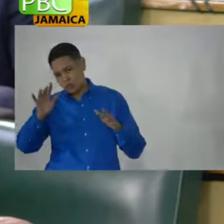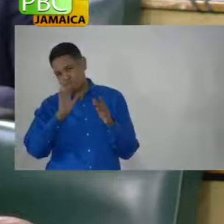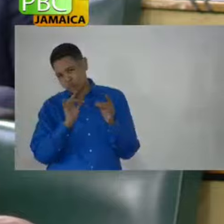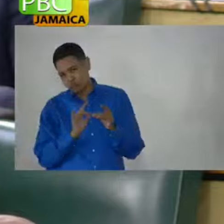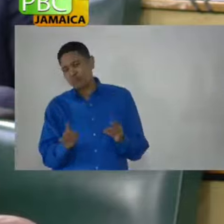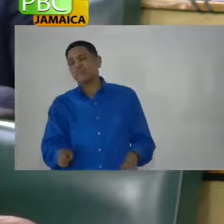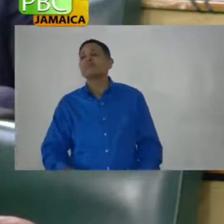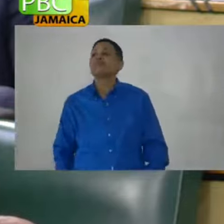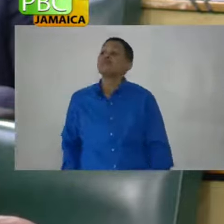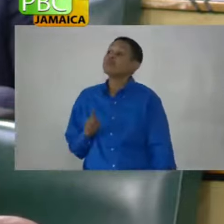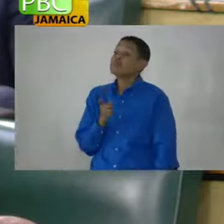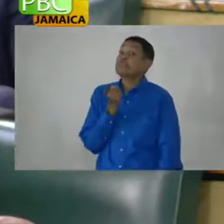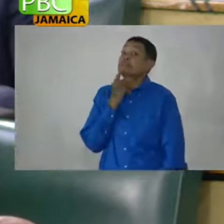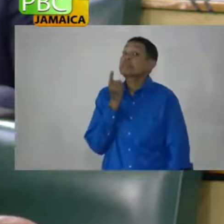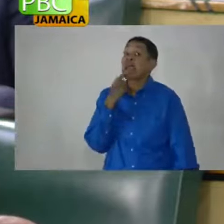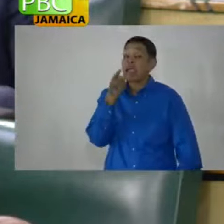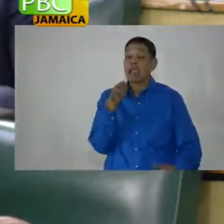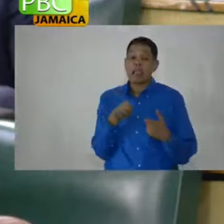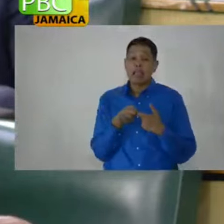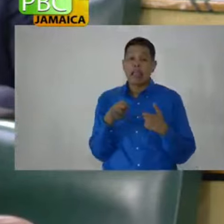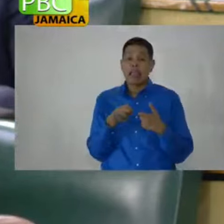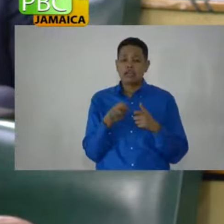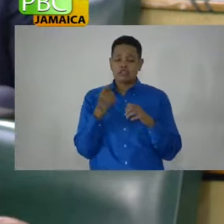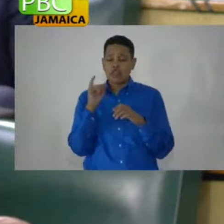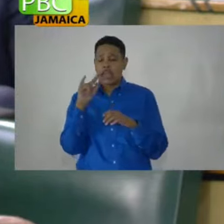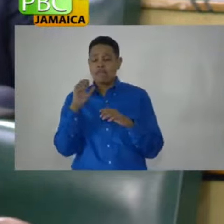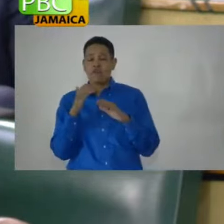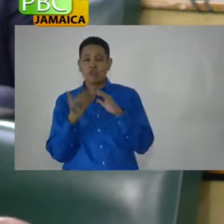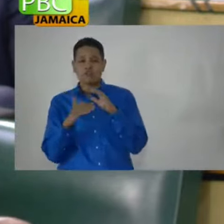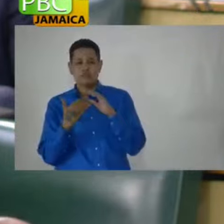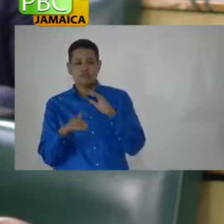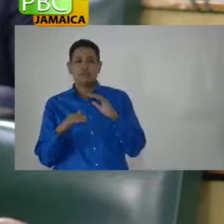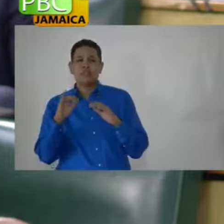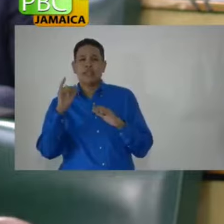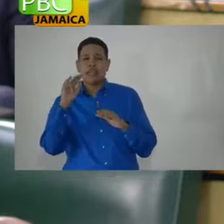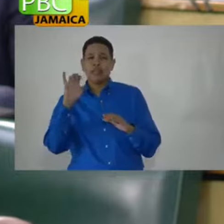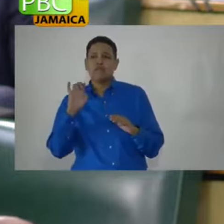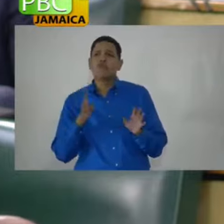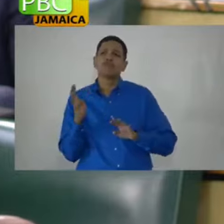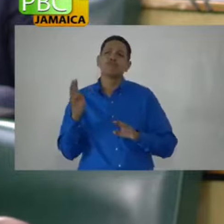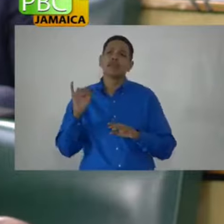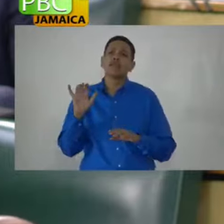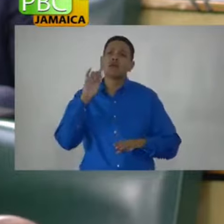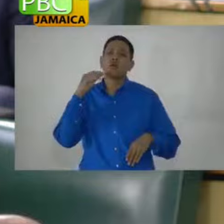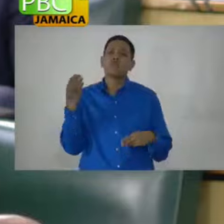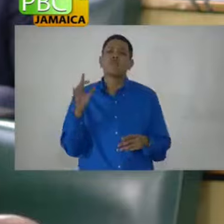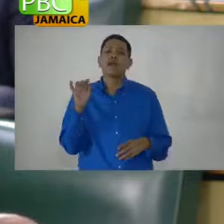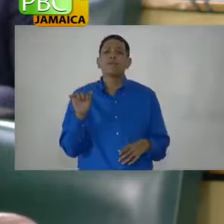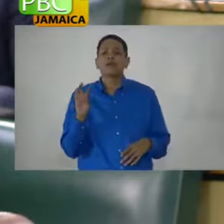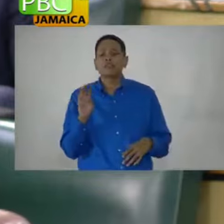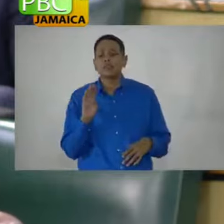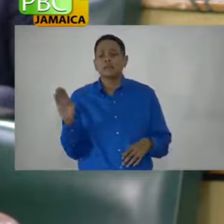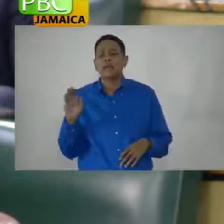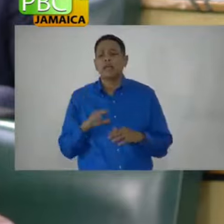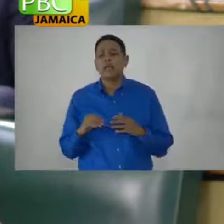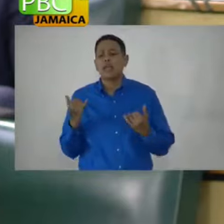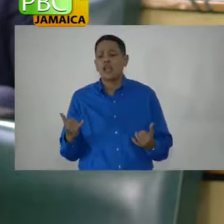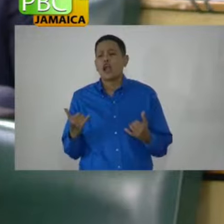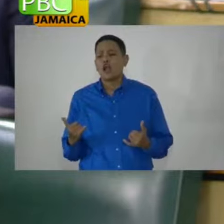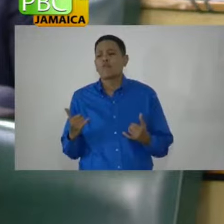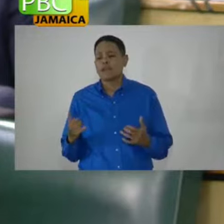He said that electric invoicing system would deliver $8.6 billion in the